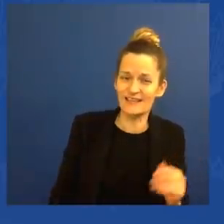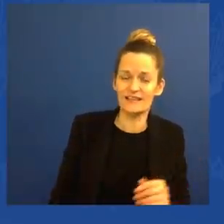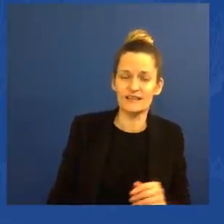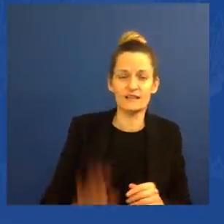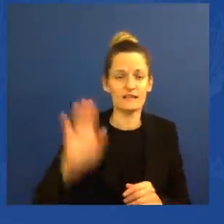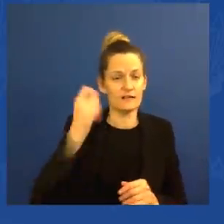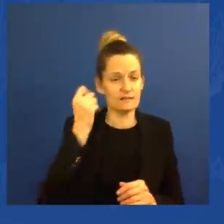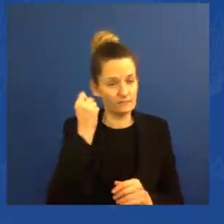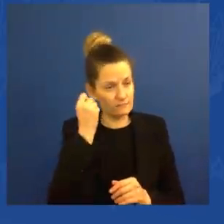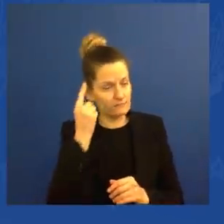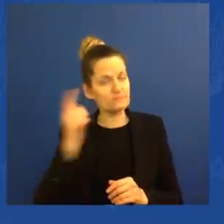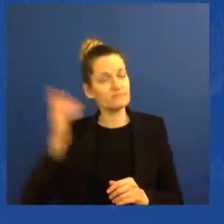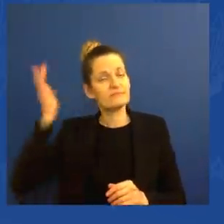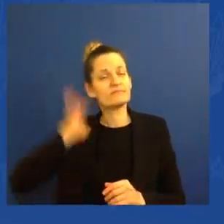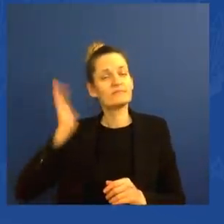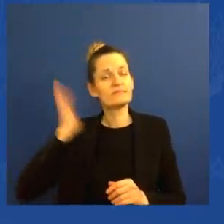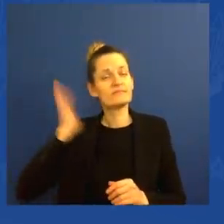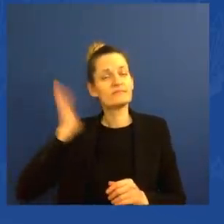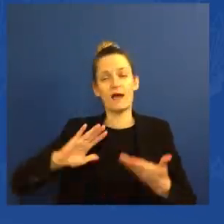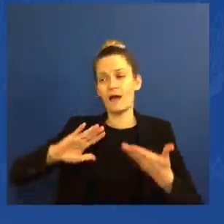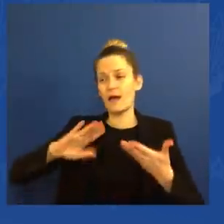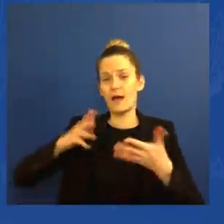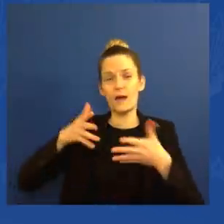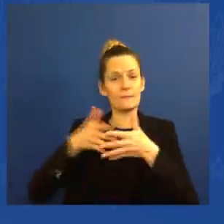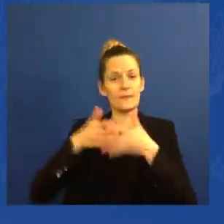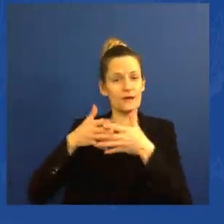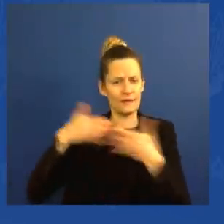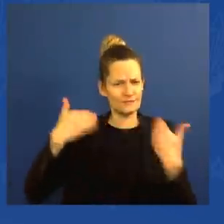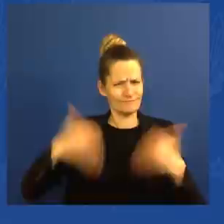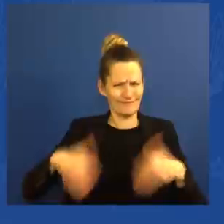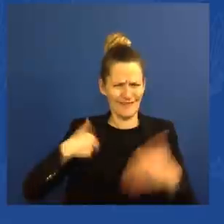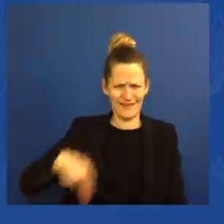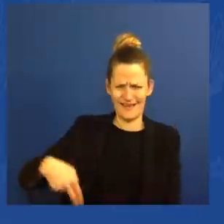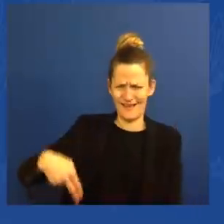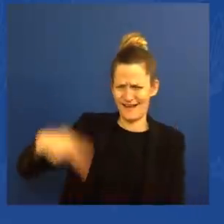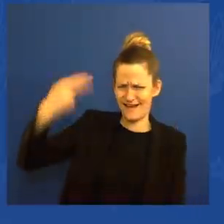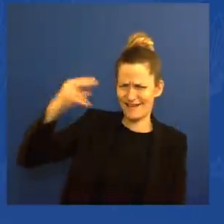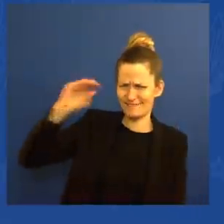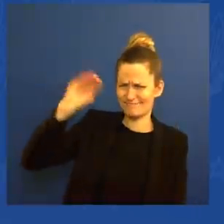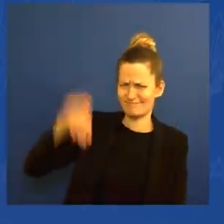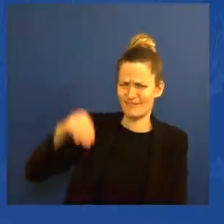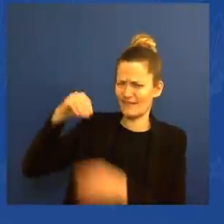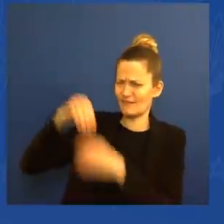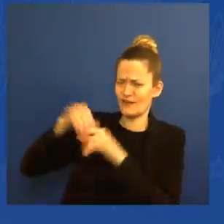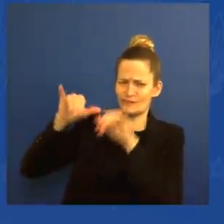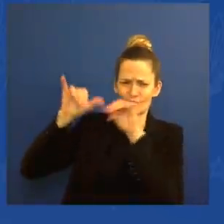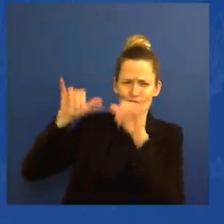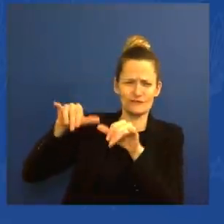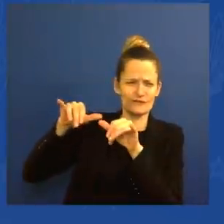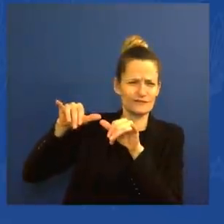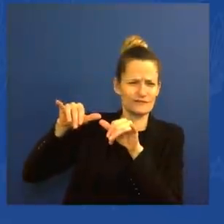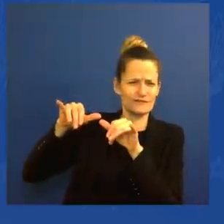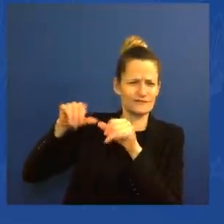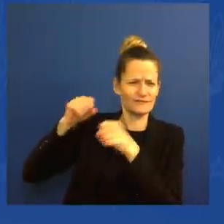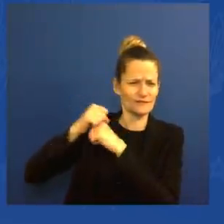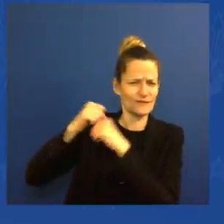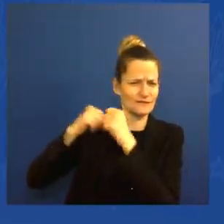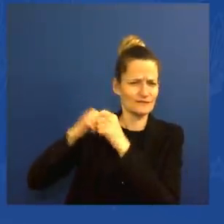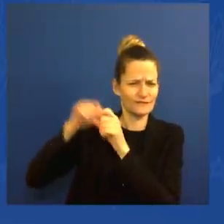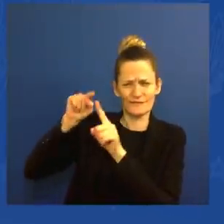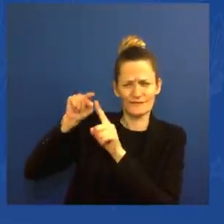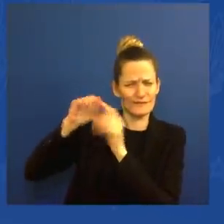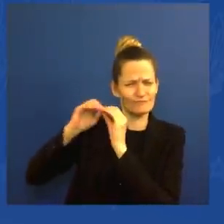now number eight. But now, not only has Infrastructure Week finally arrived, we're talking about